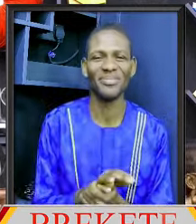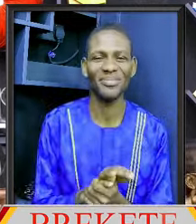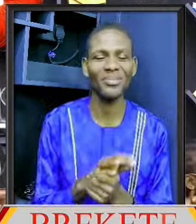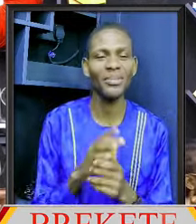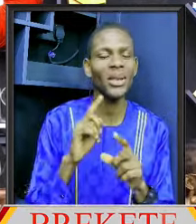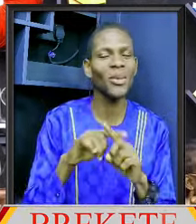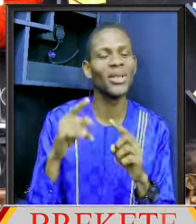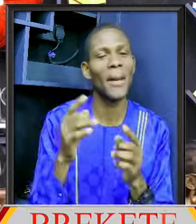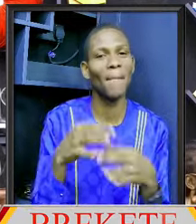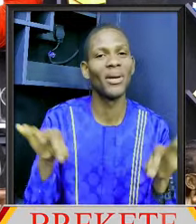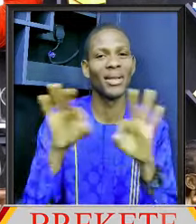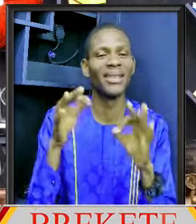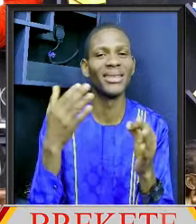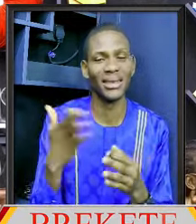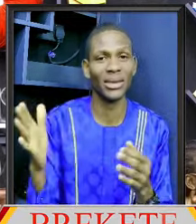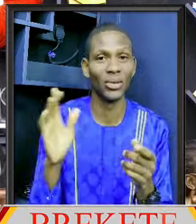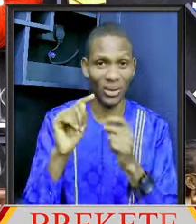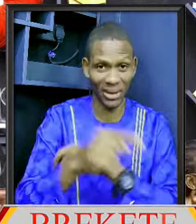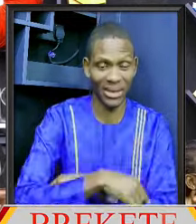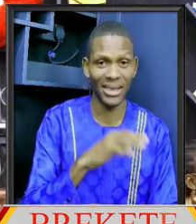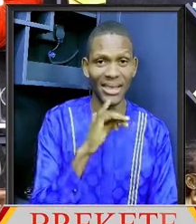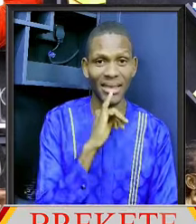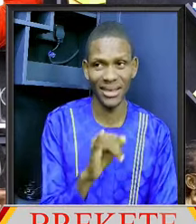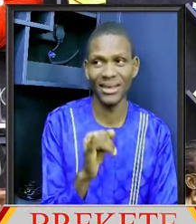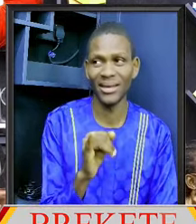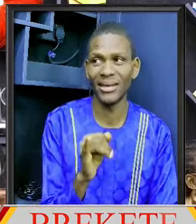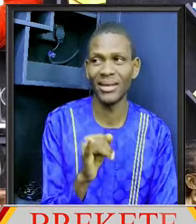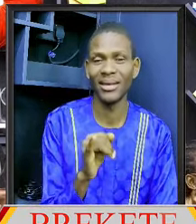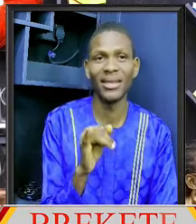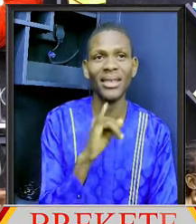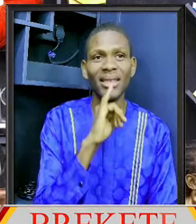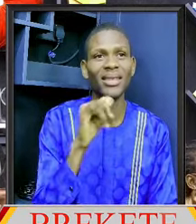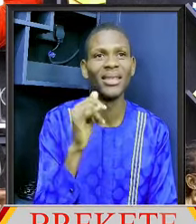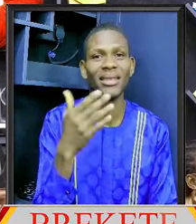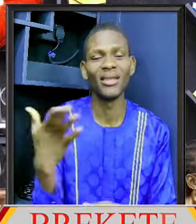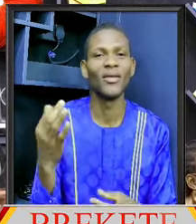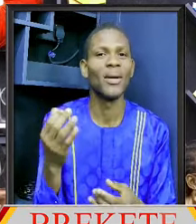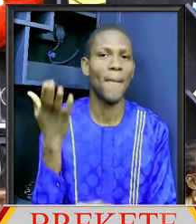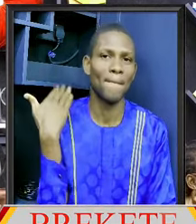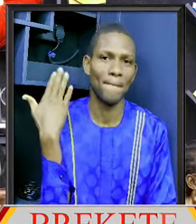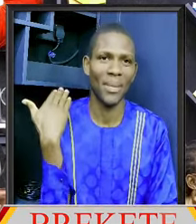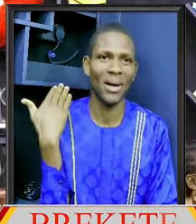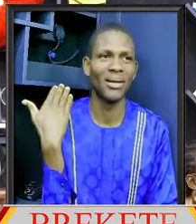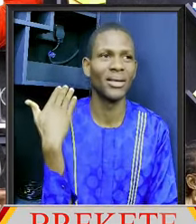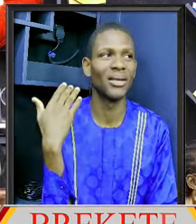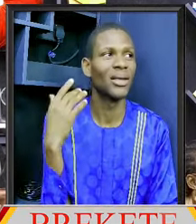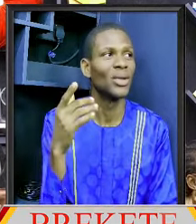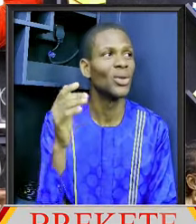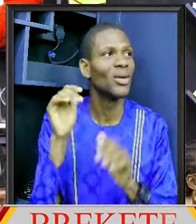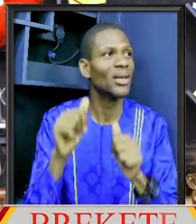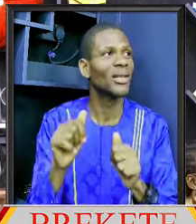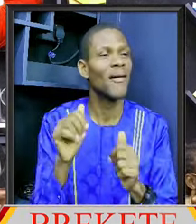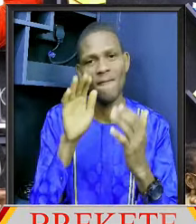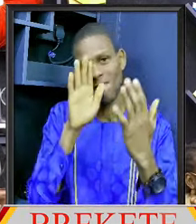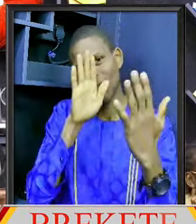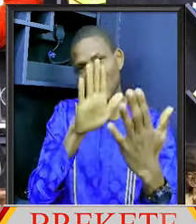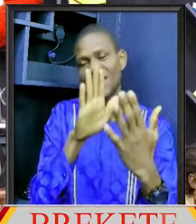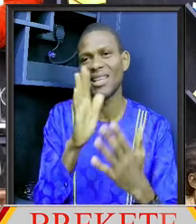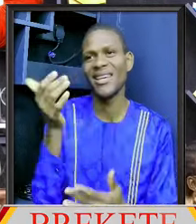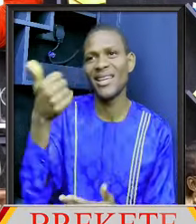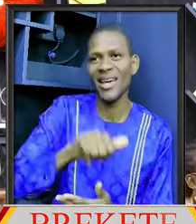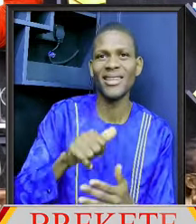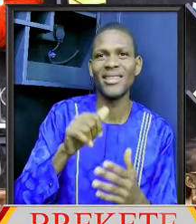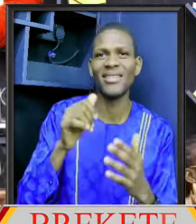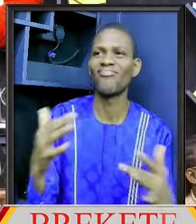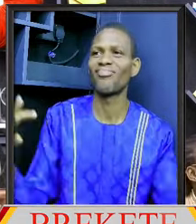But the bottom line is today. Yes. Is a thing of the past. Yes, it is, actually. You can face any crowd. Yes. You